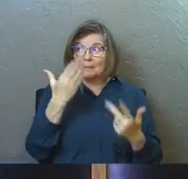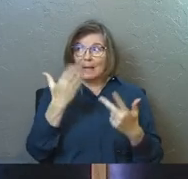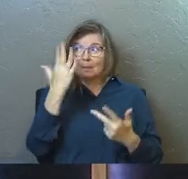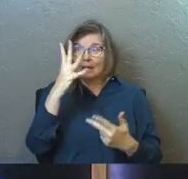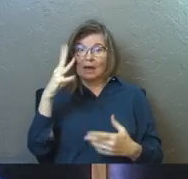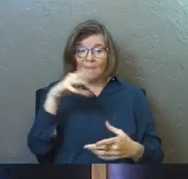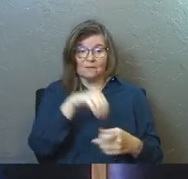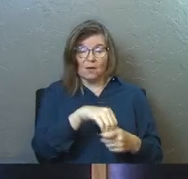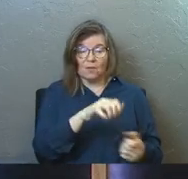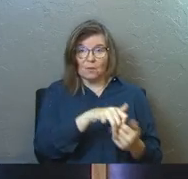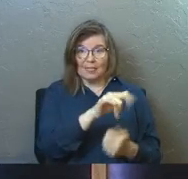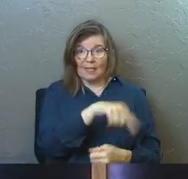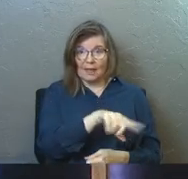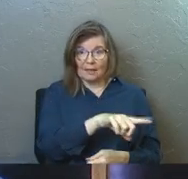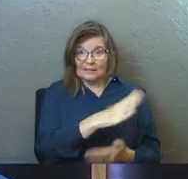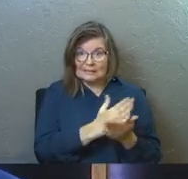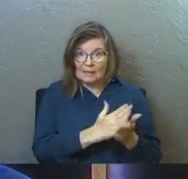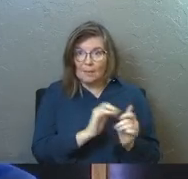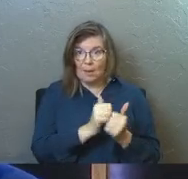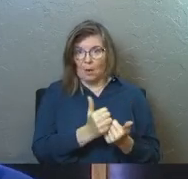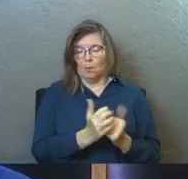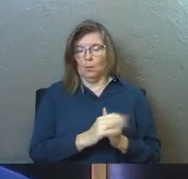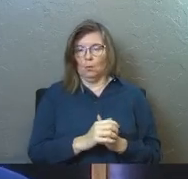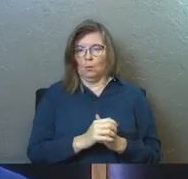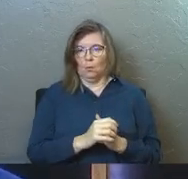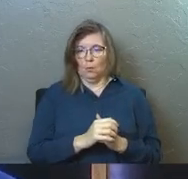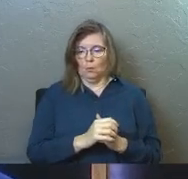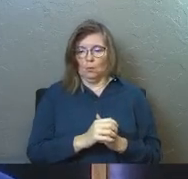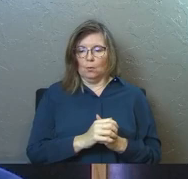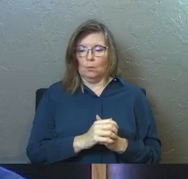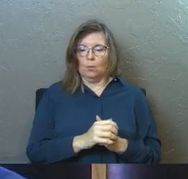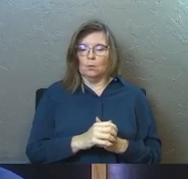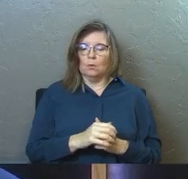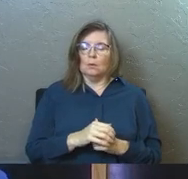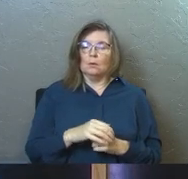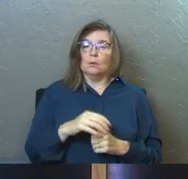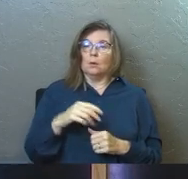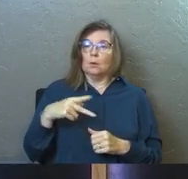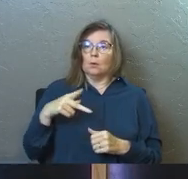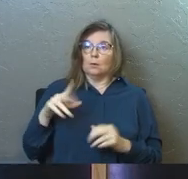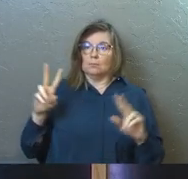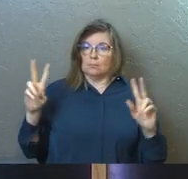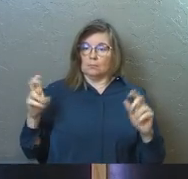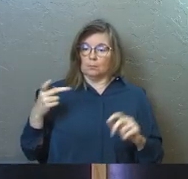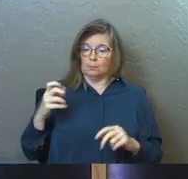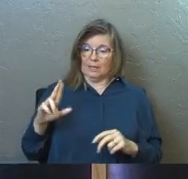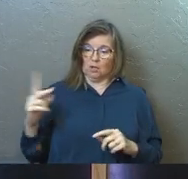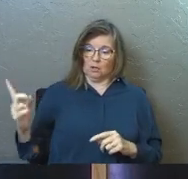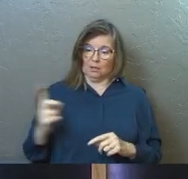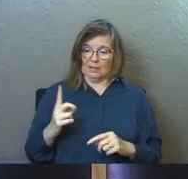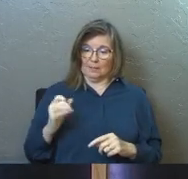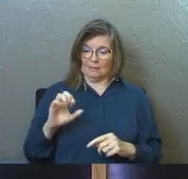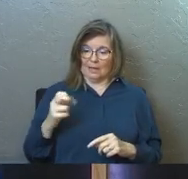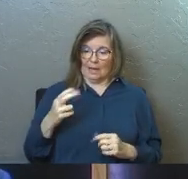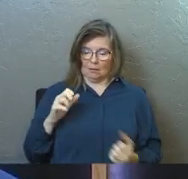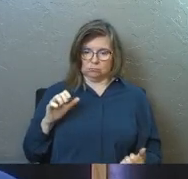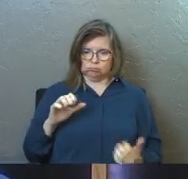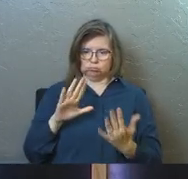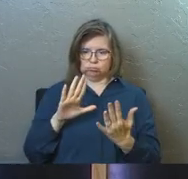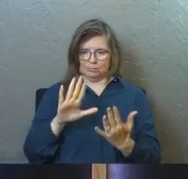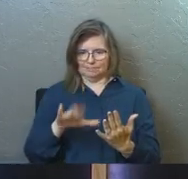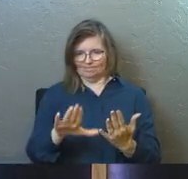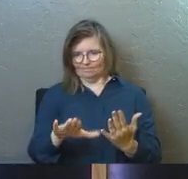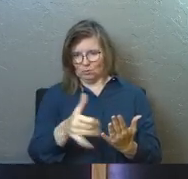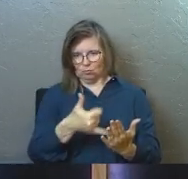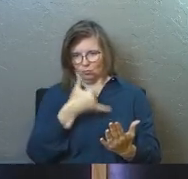somehow. So Galatians chapter 2, verse 11, but when Peter came to Antioch, I had to oppose him to his face, for